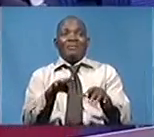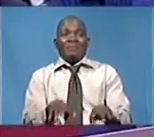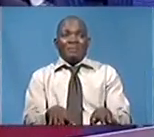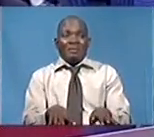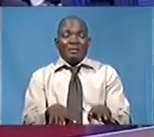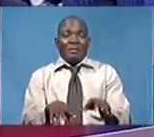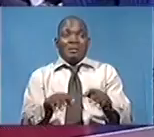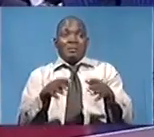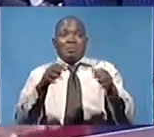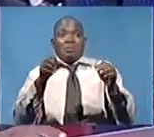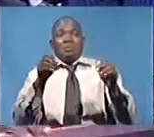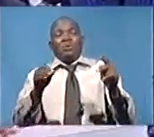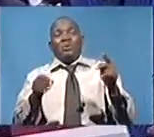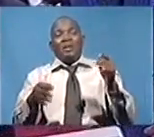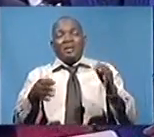failure to